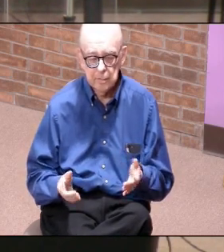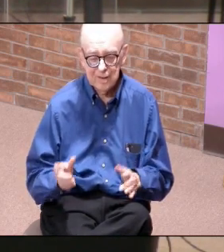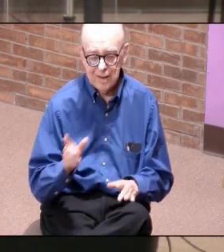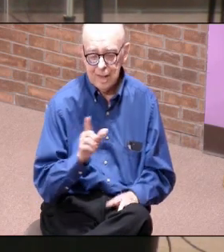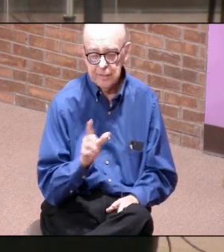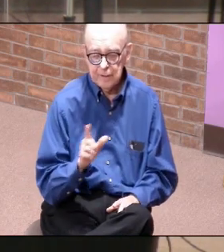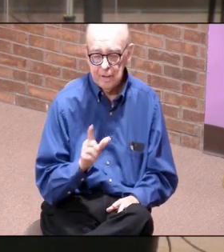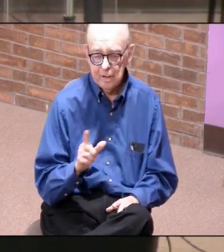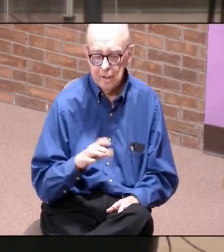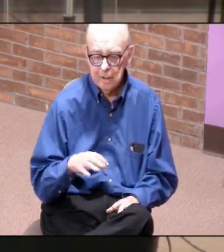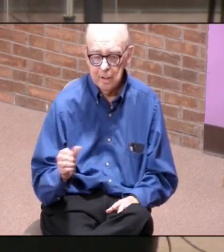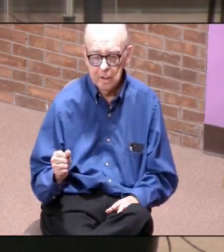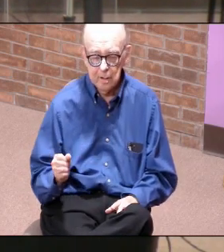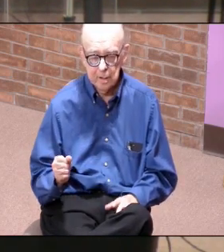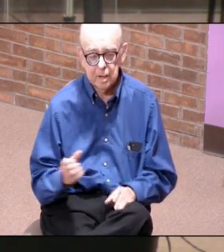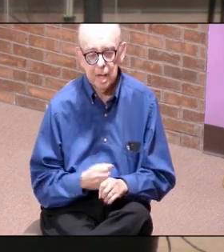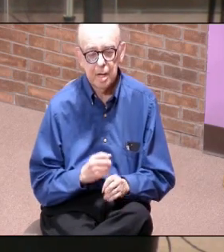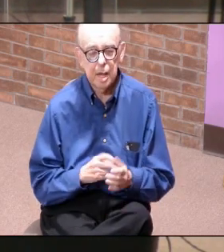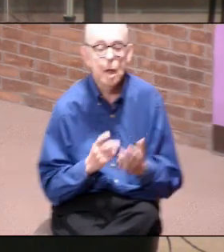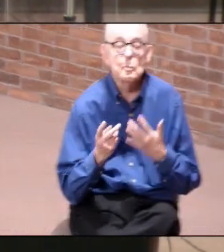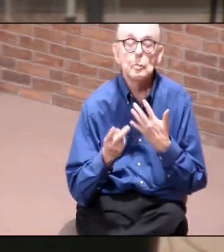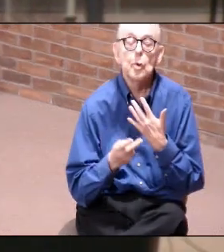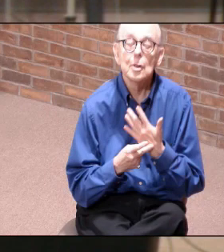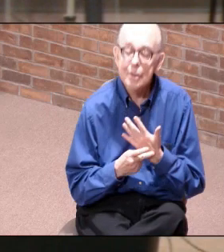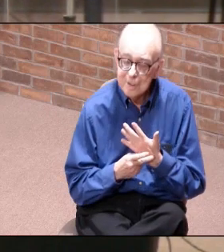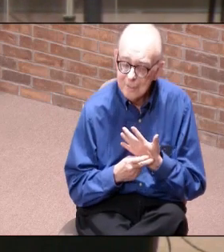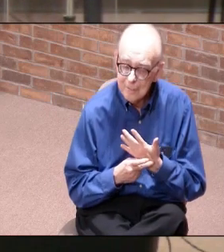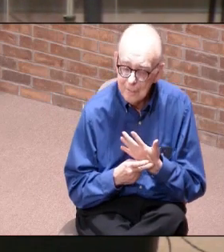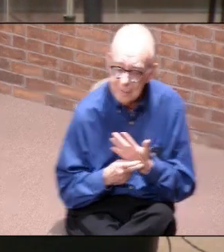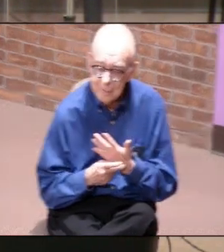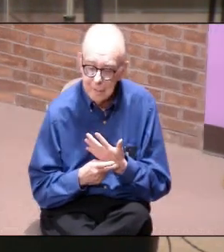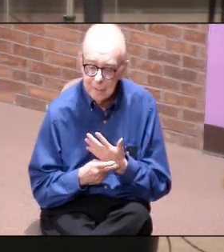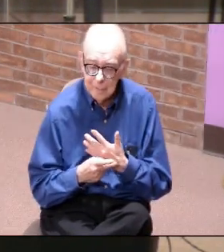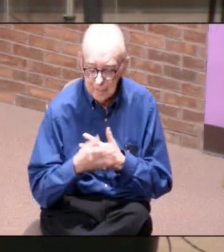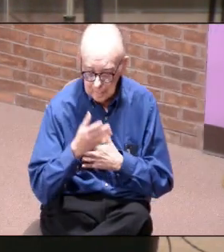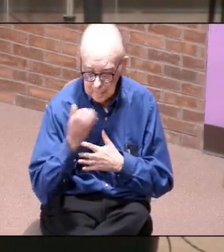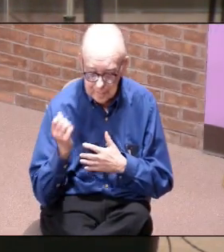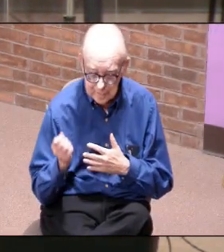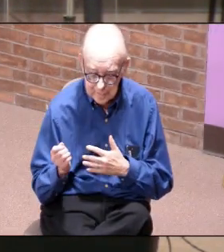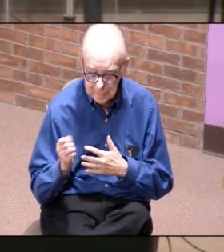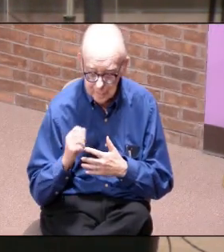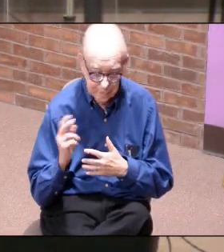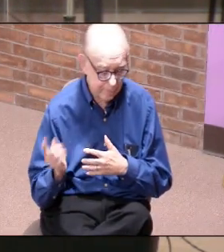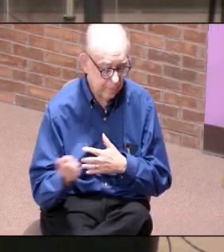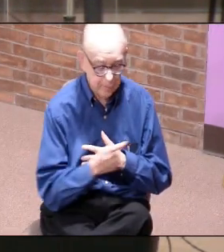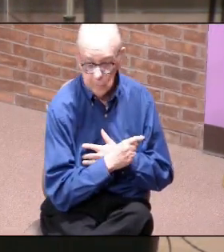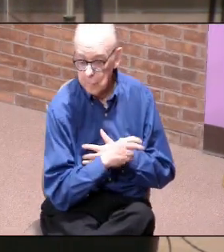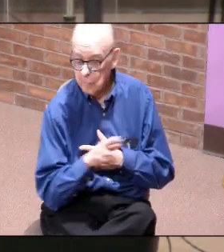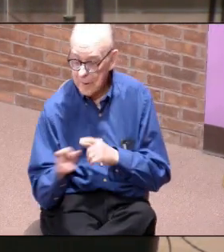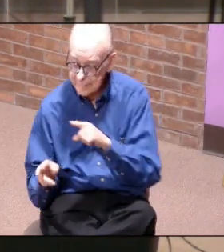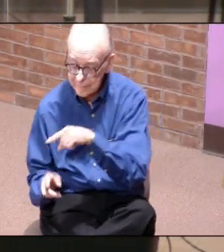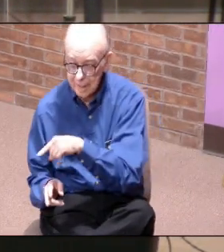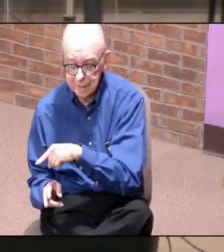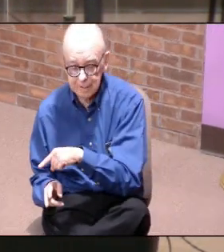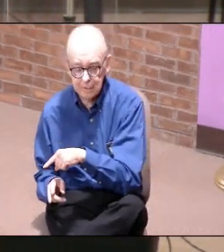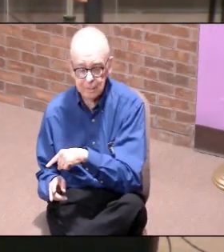side and you got a bulletin. And you forgot to turn around to the right side.